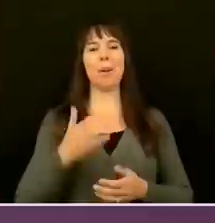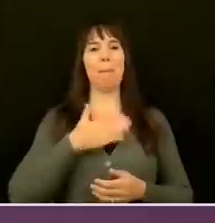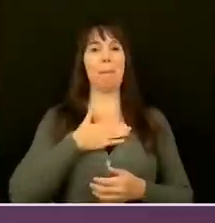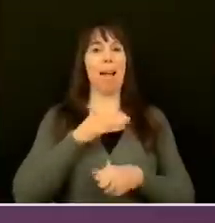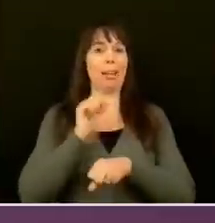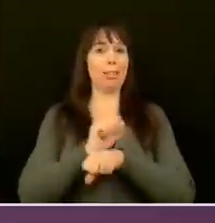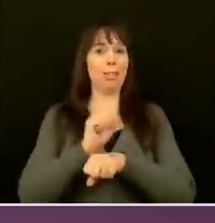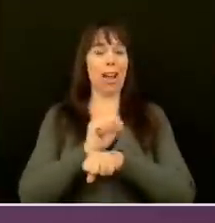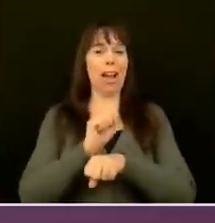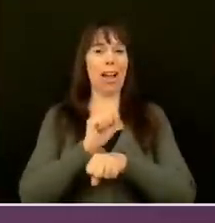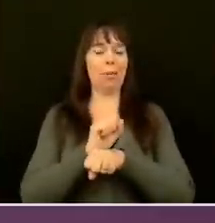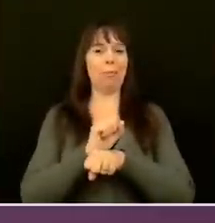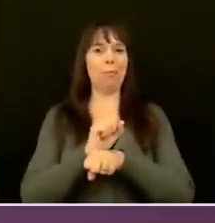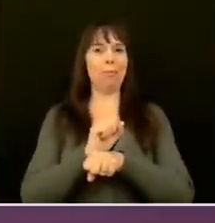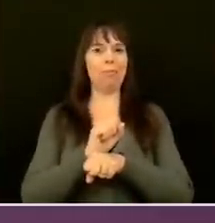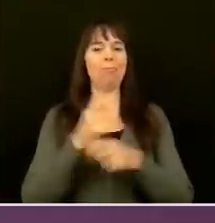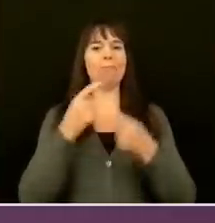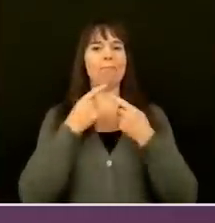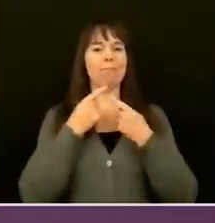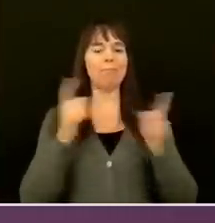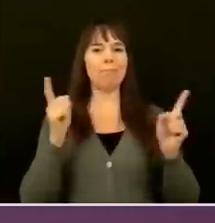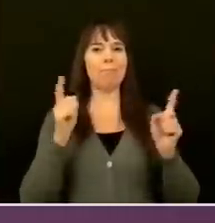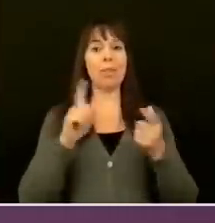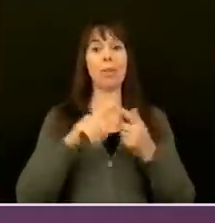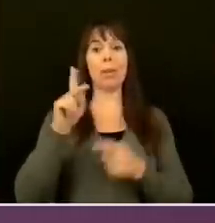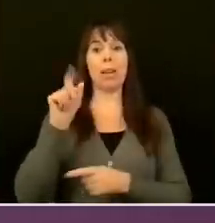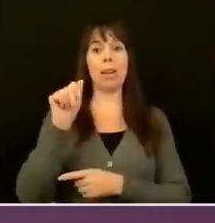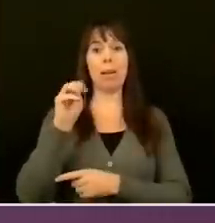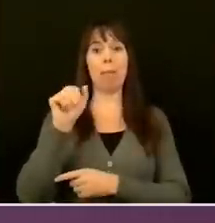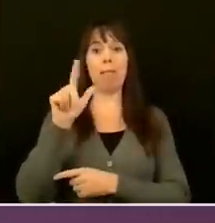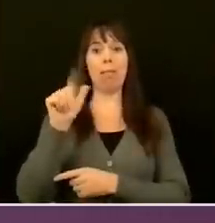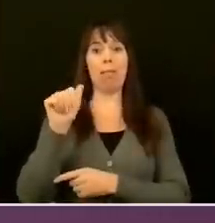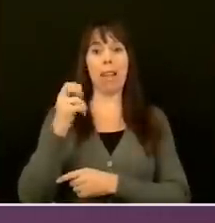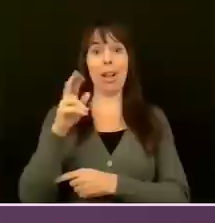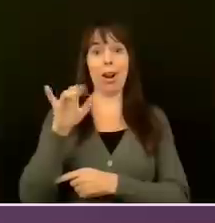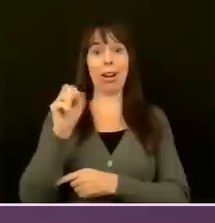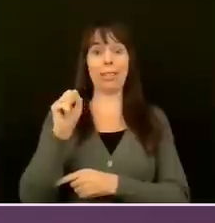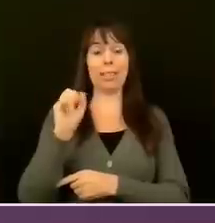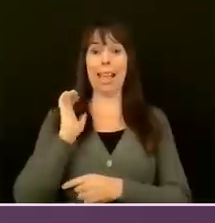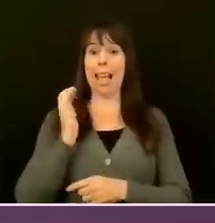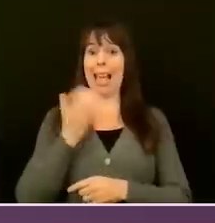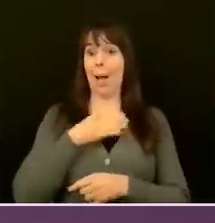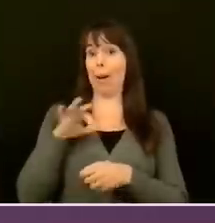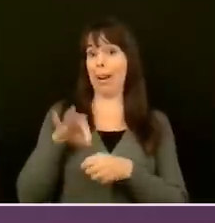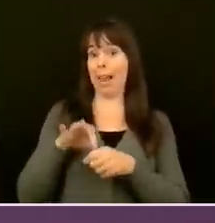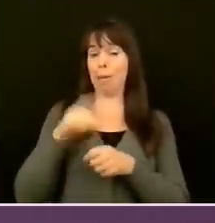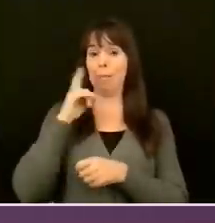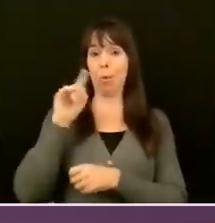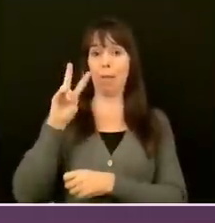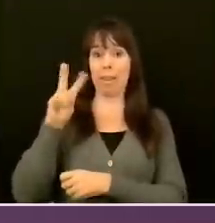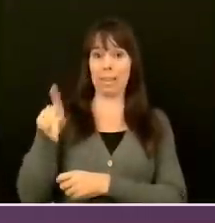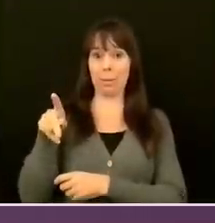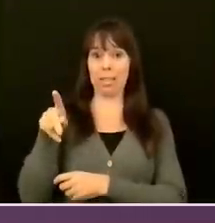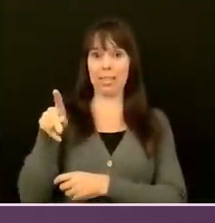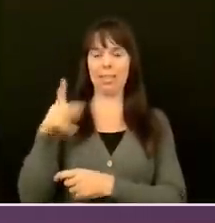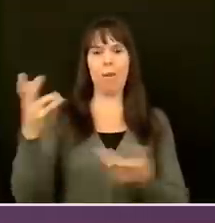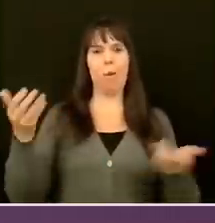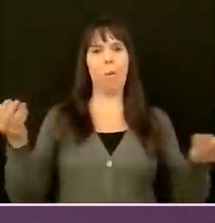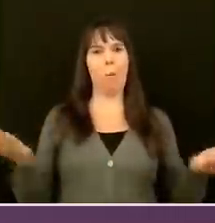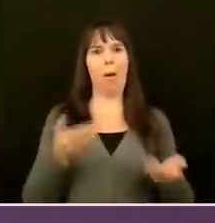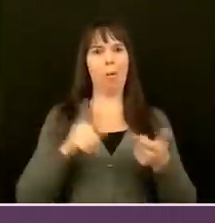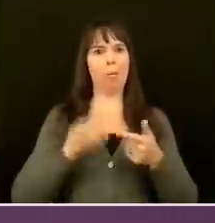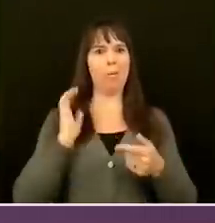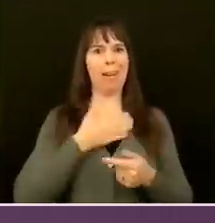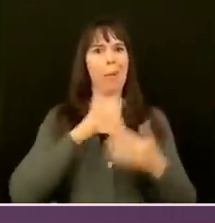up to say to Kamala Harris, our nominee for vice president, welcome to our